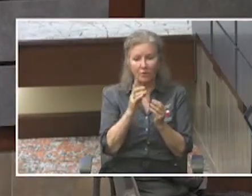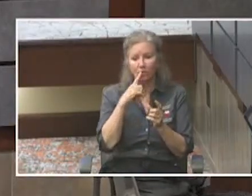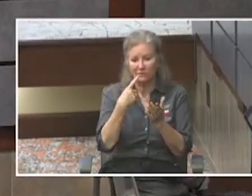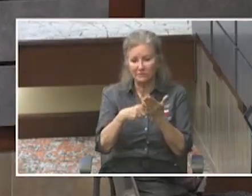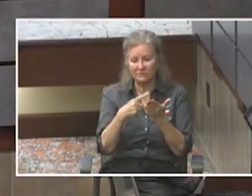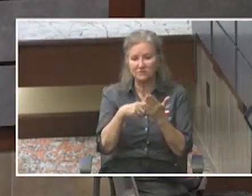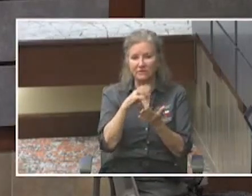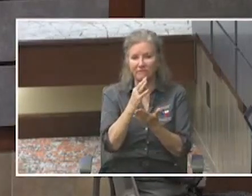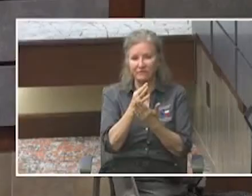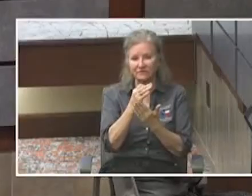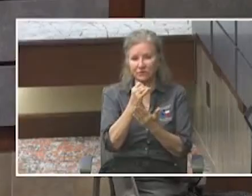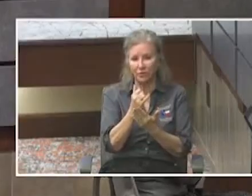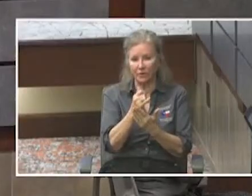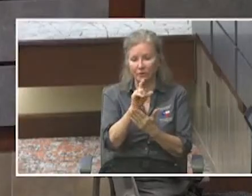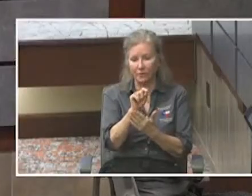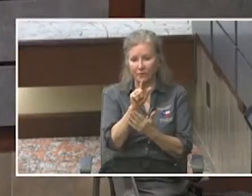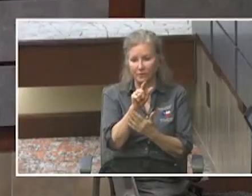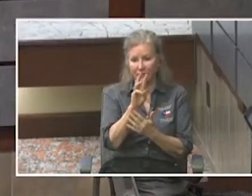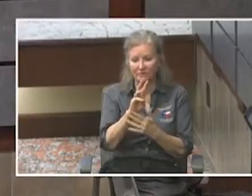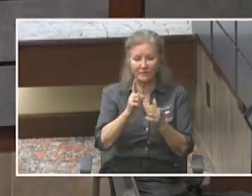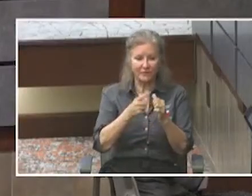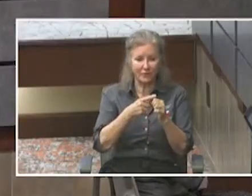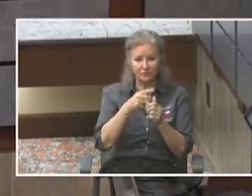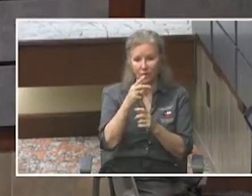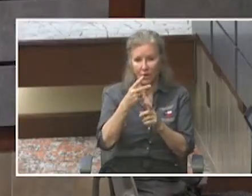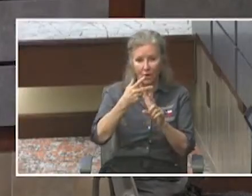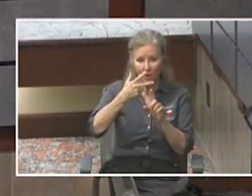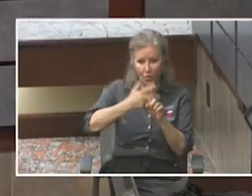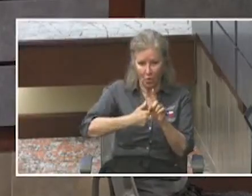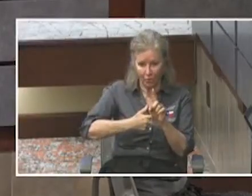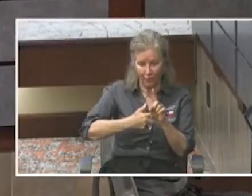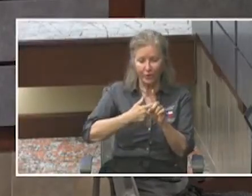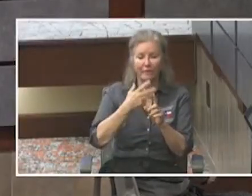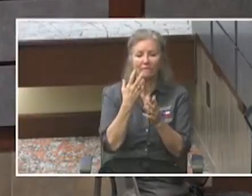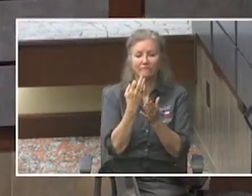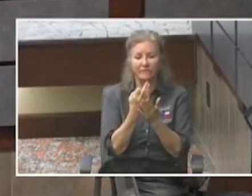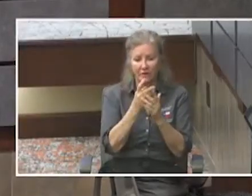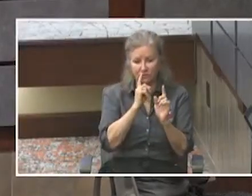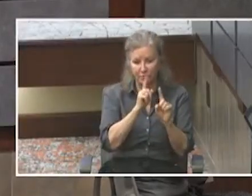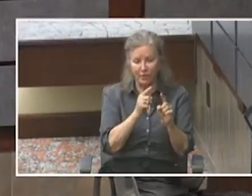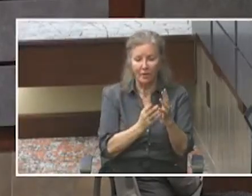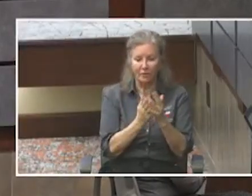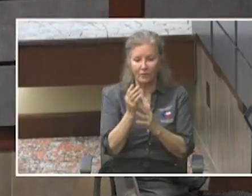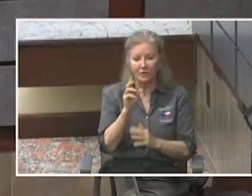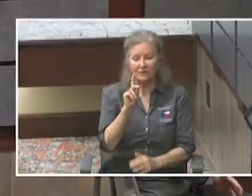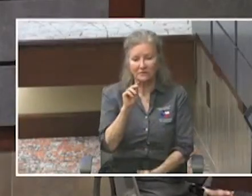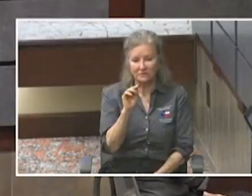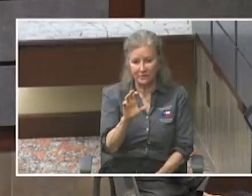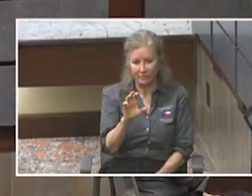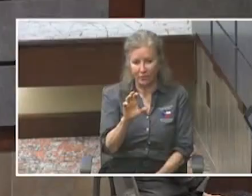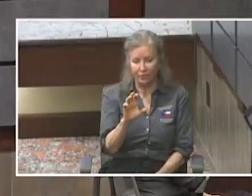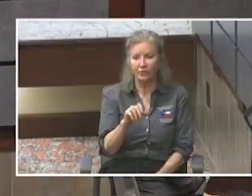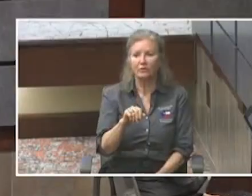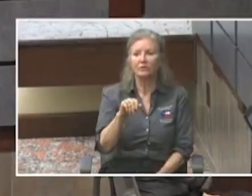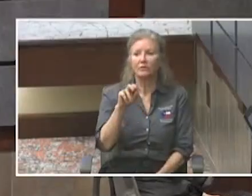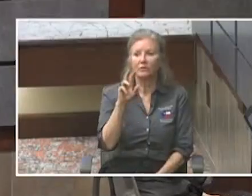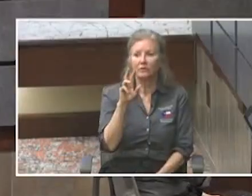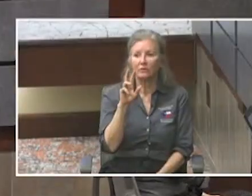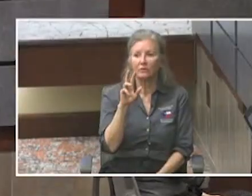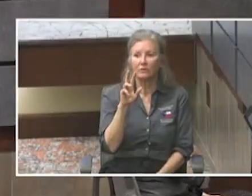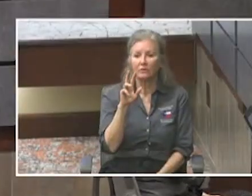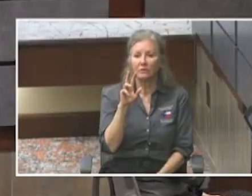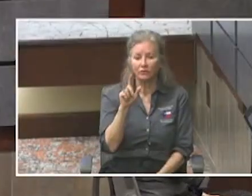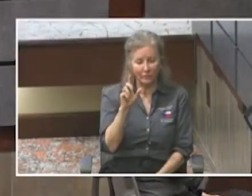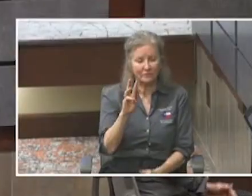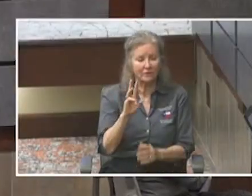year 2026 first quarter financial report for revenues and expenditures through December 31st of 2025. Thank